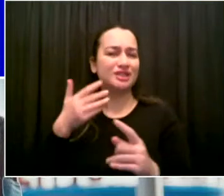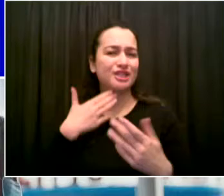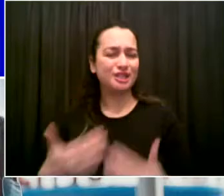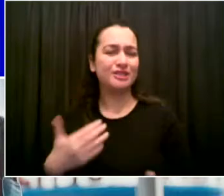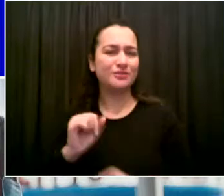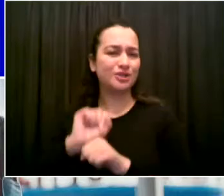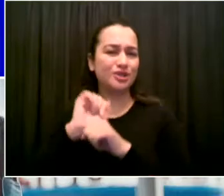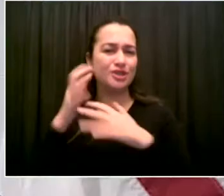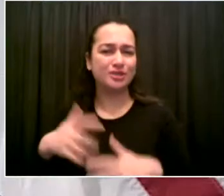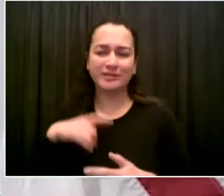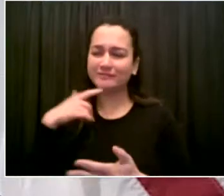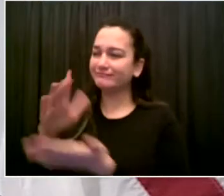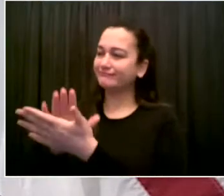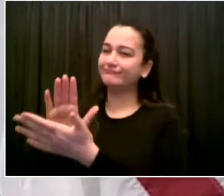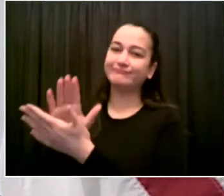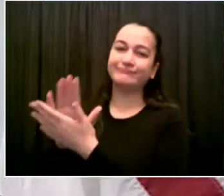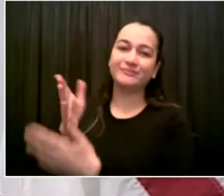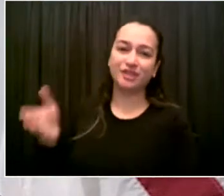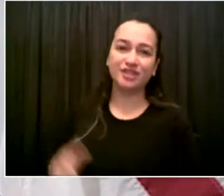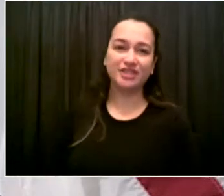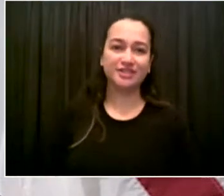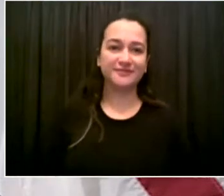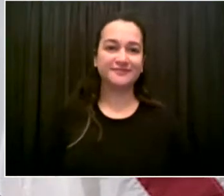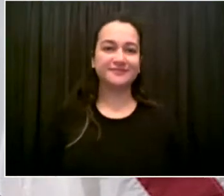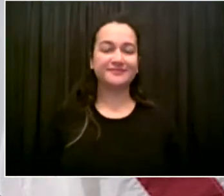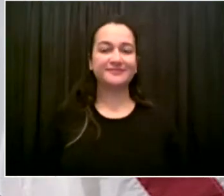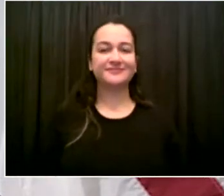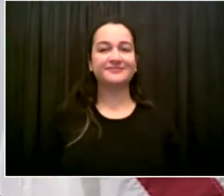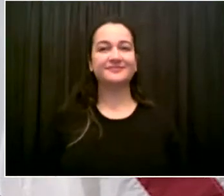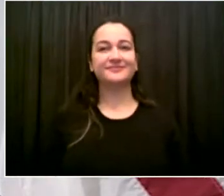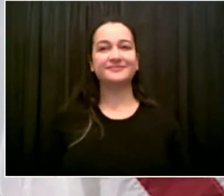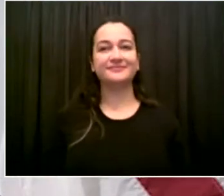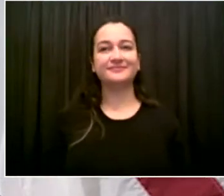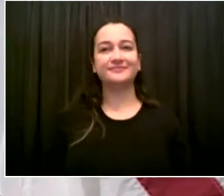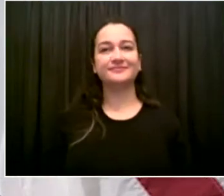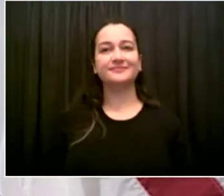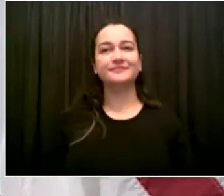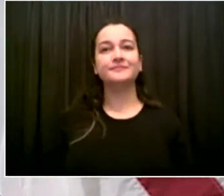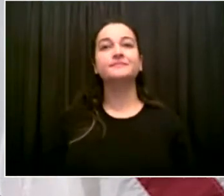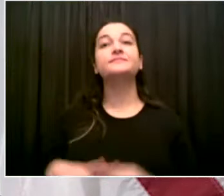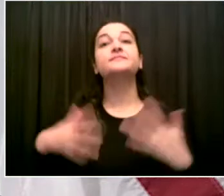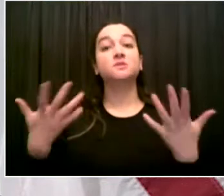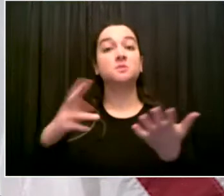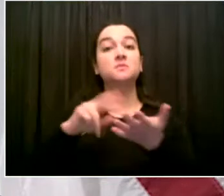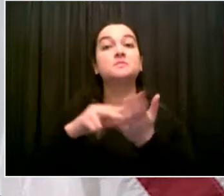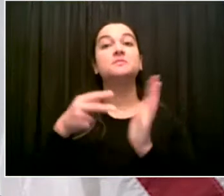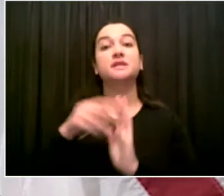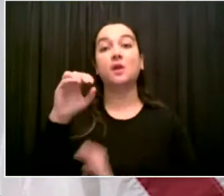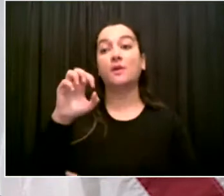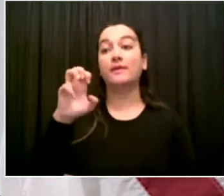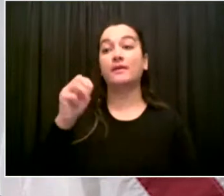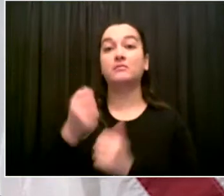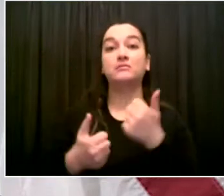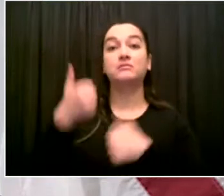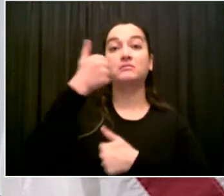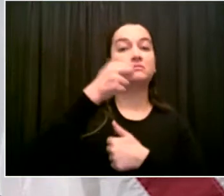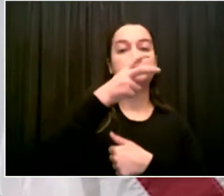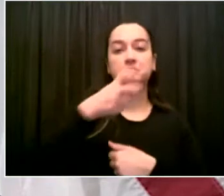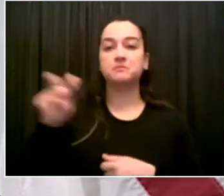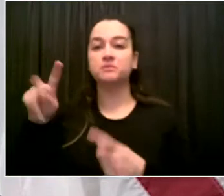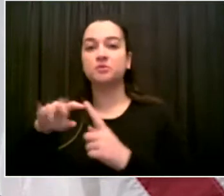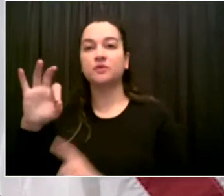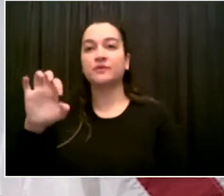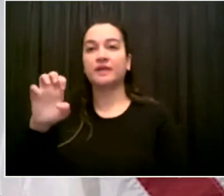when Commissioner Criswell becomes Federal Administrator Criswell. And so today I'm announcing